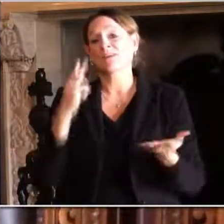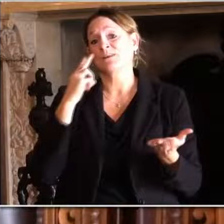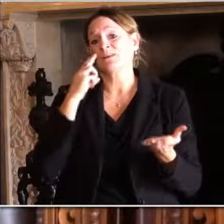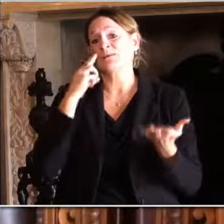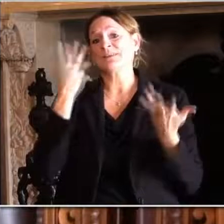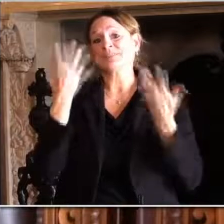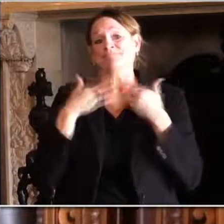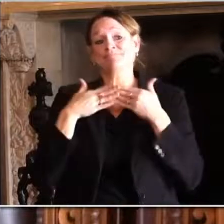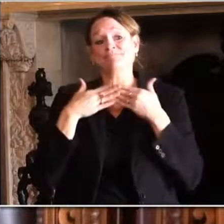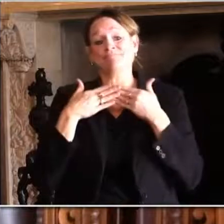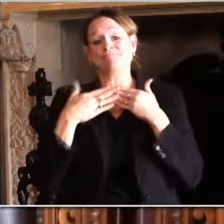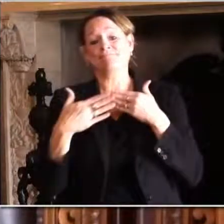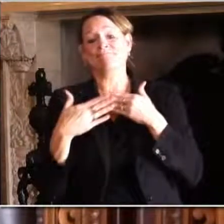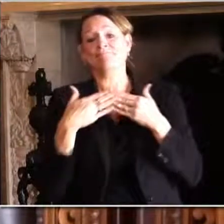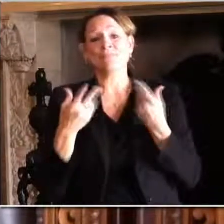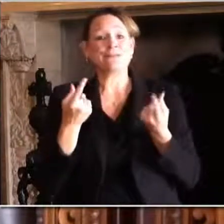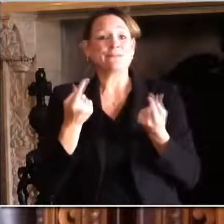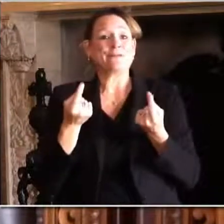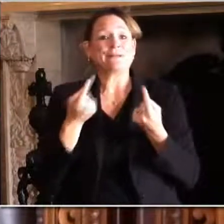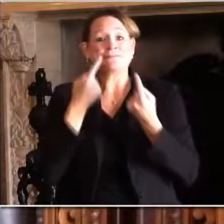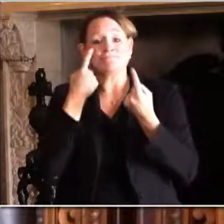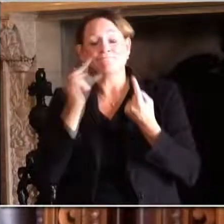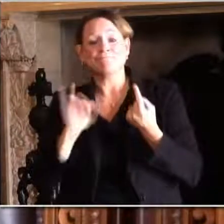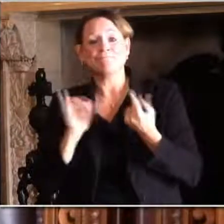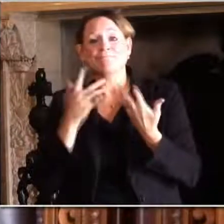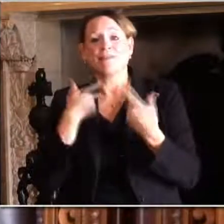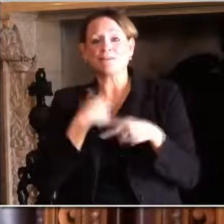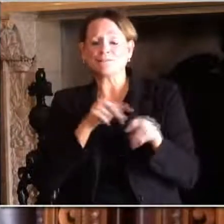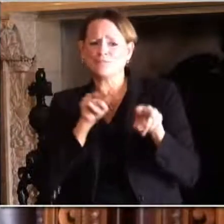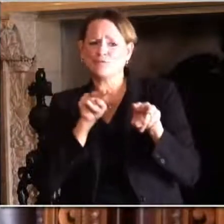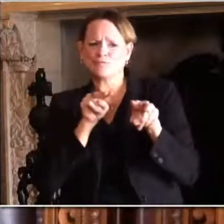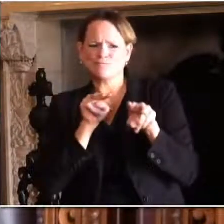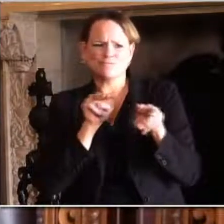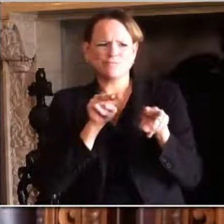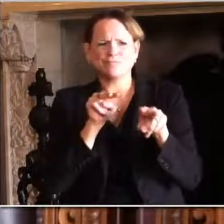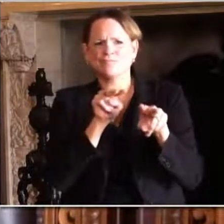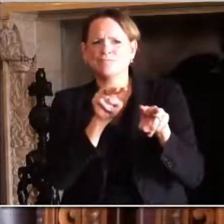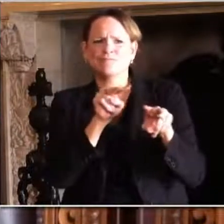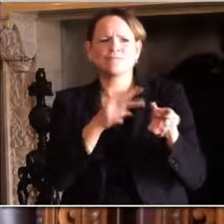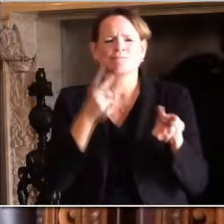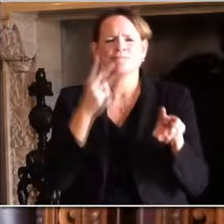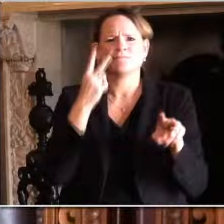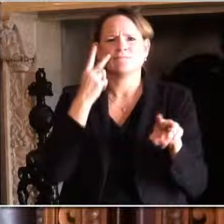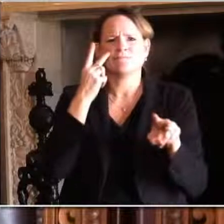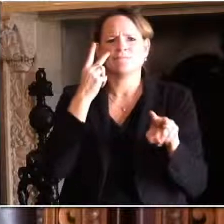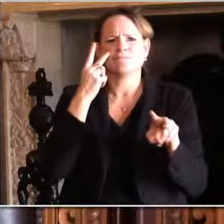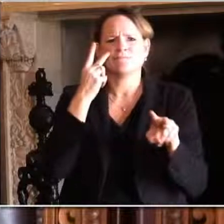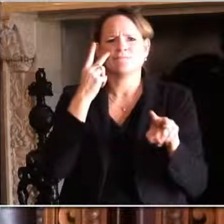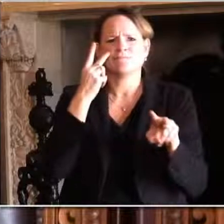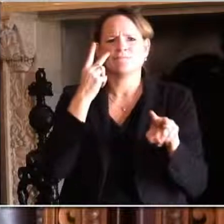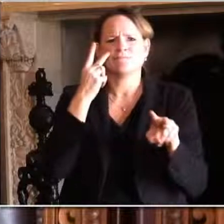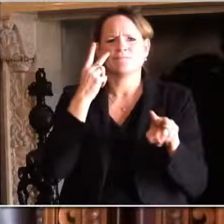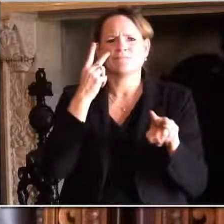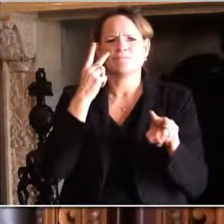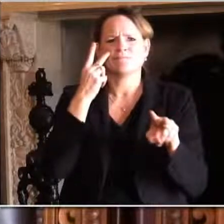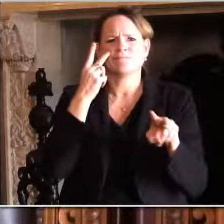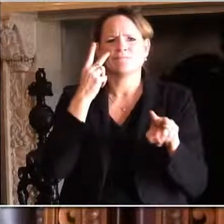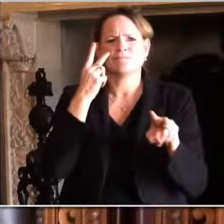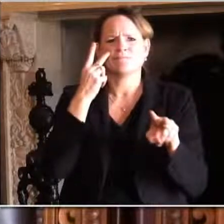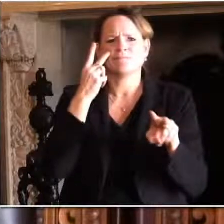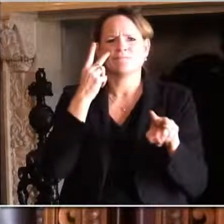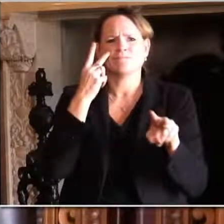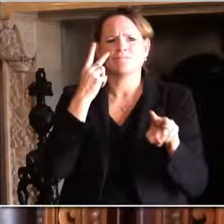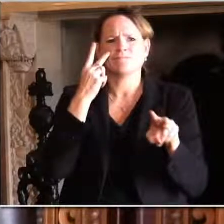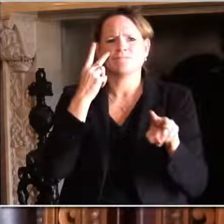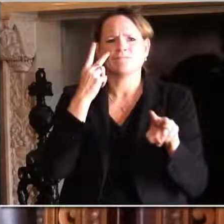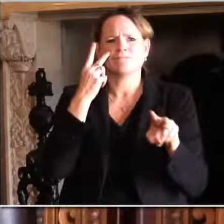close eye in terms of where the virus is headed, and this is a very fact-specific determination. And